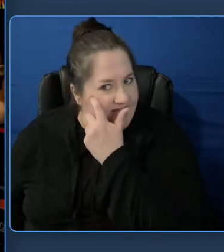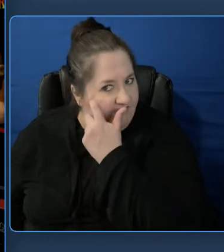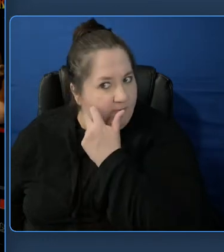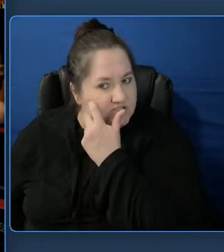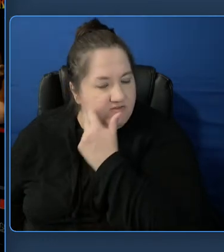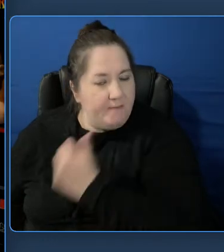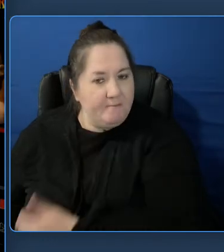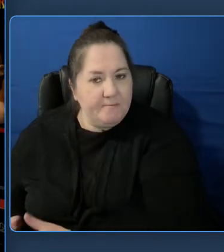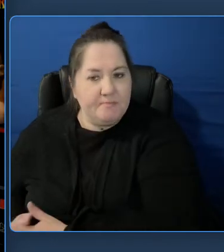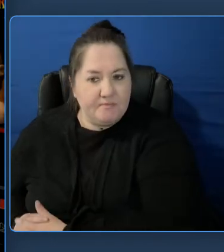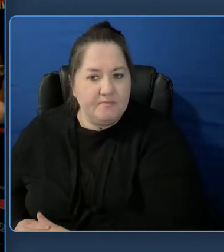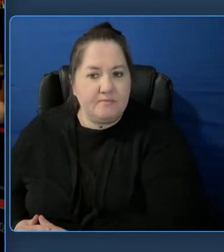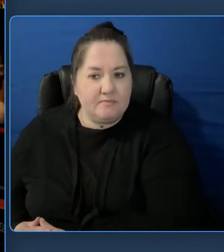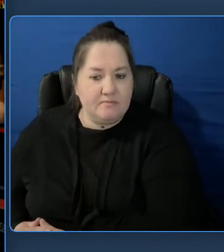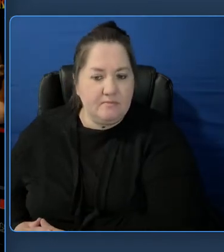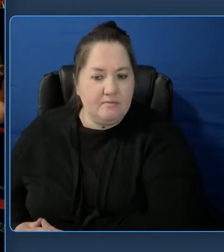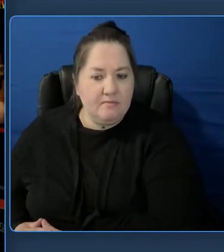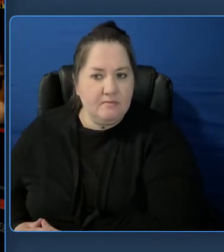it's interesting to have a bunch of them.